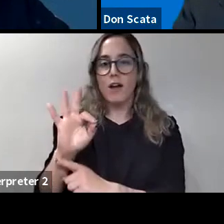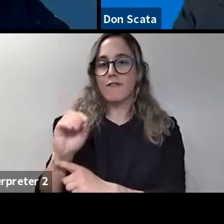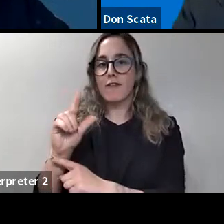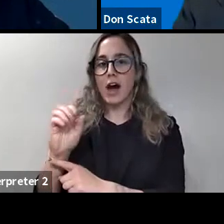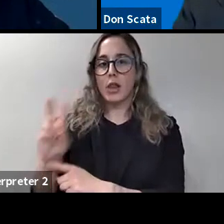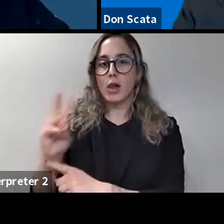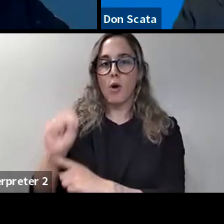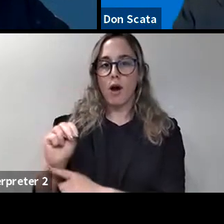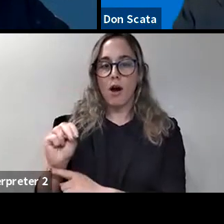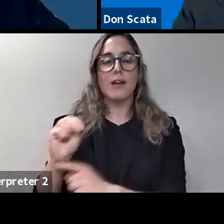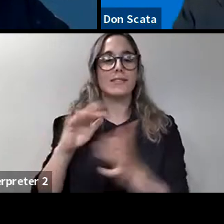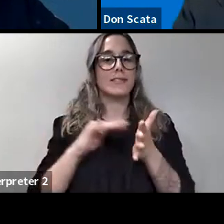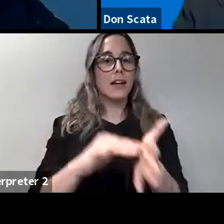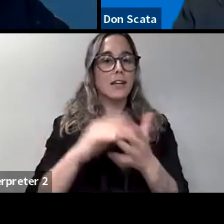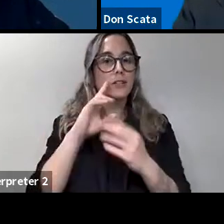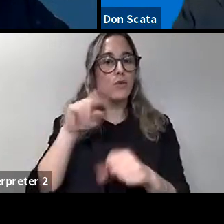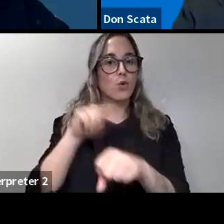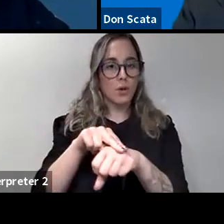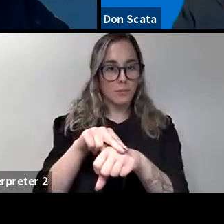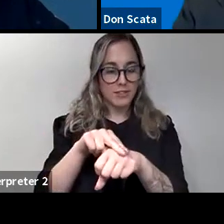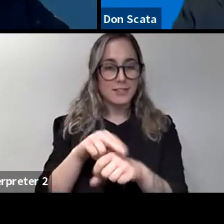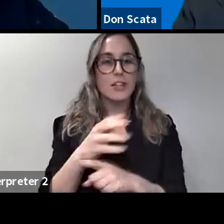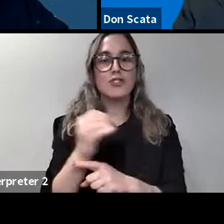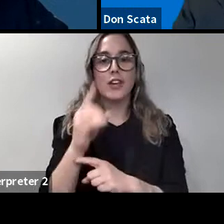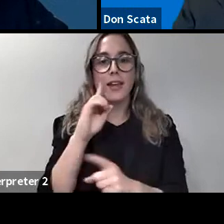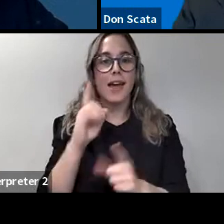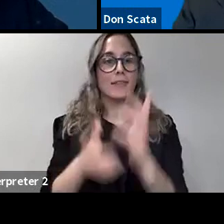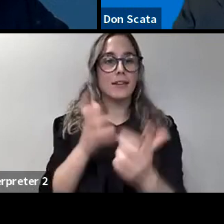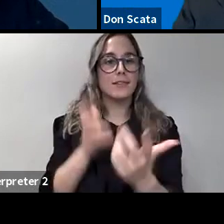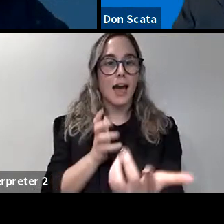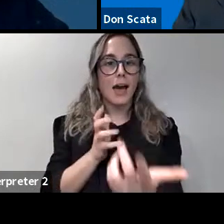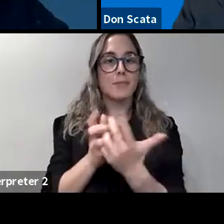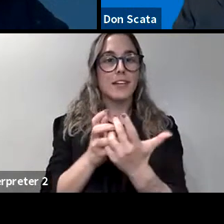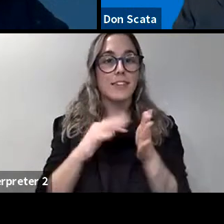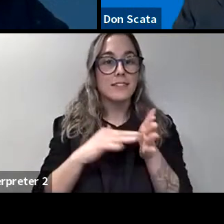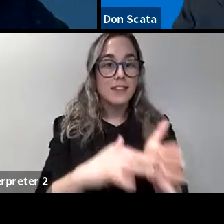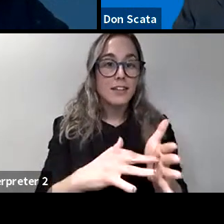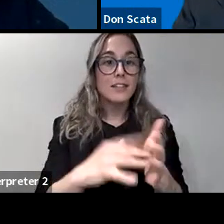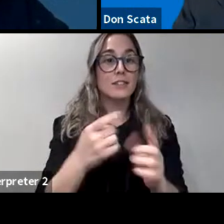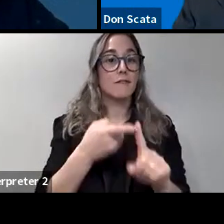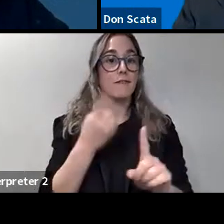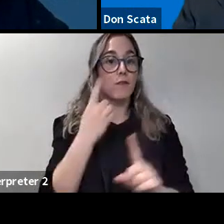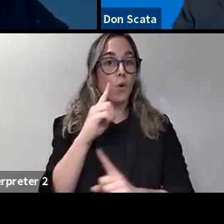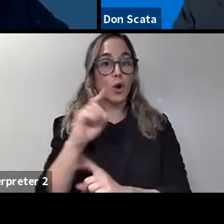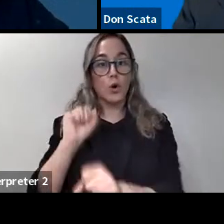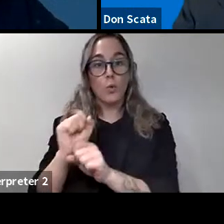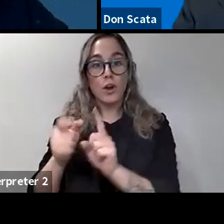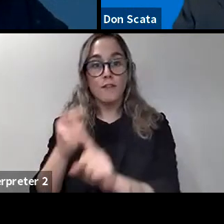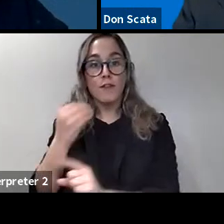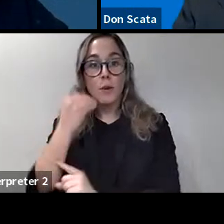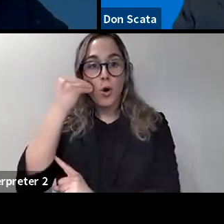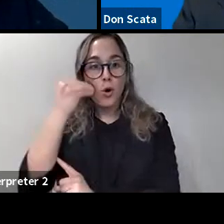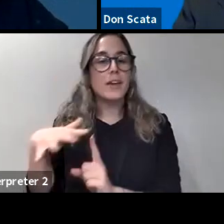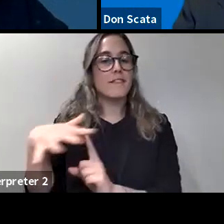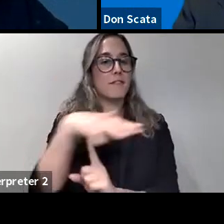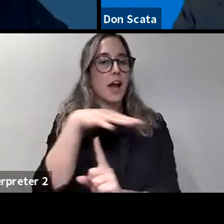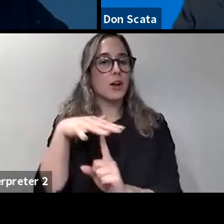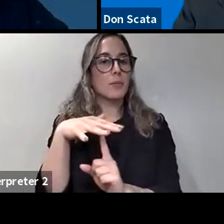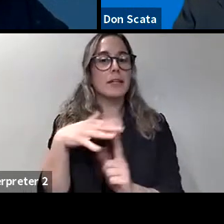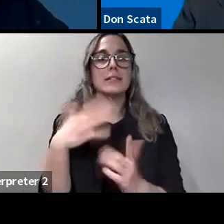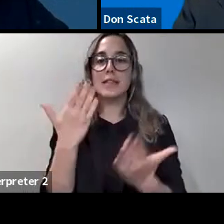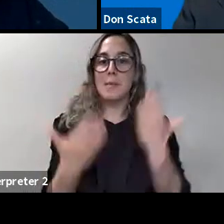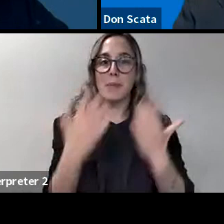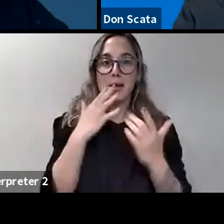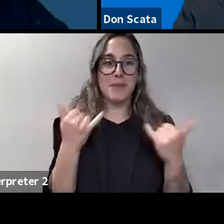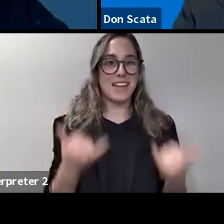/ adapting the findings for a work from home, learn from home environment that may be a reality for